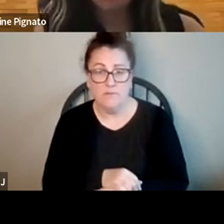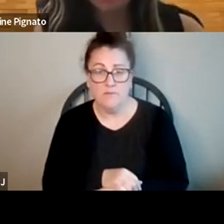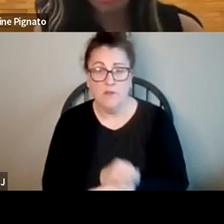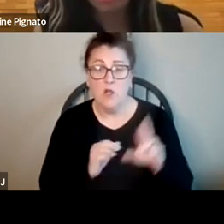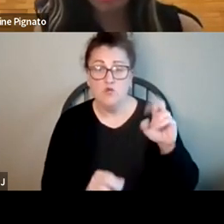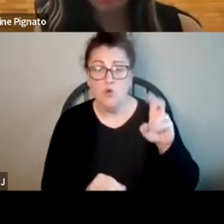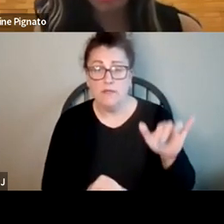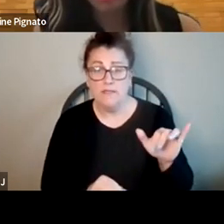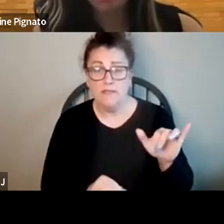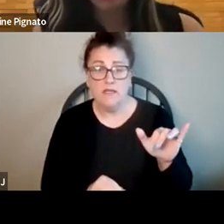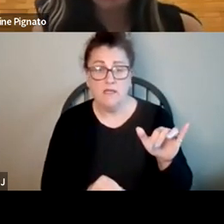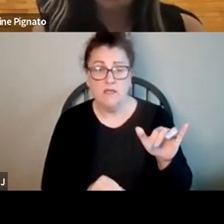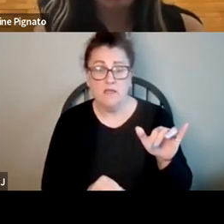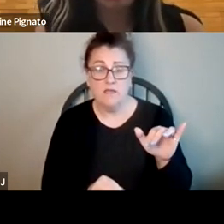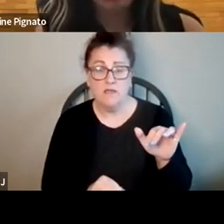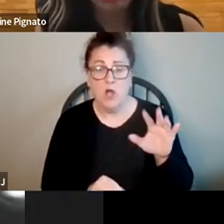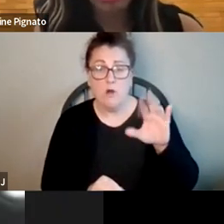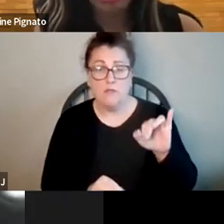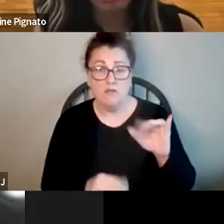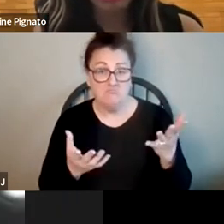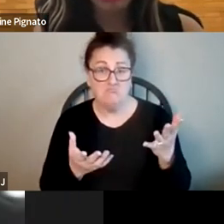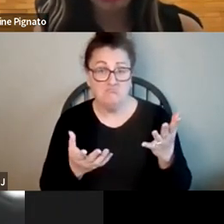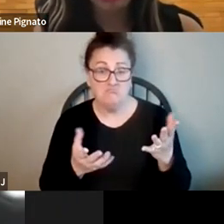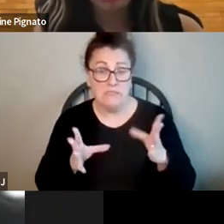Roxy, how does that resonate with what you just asked?